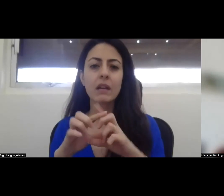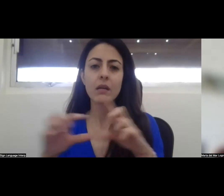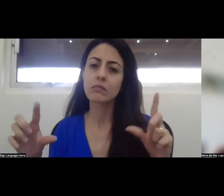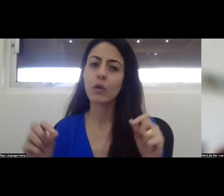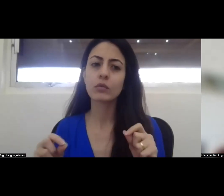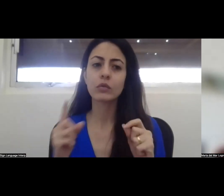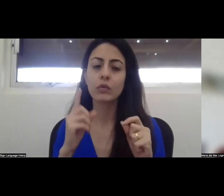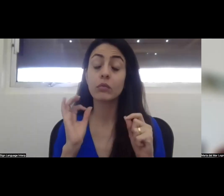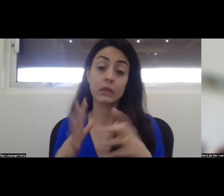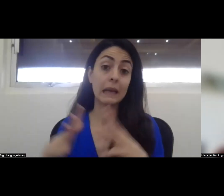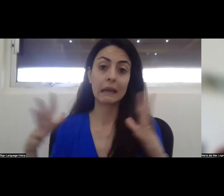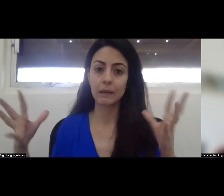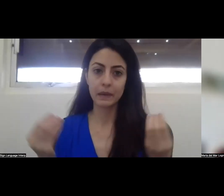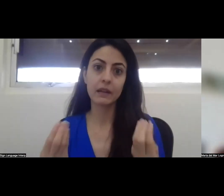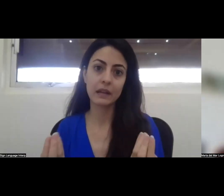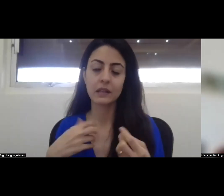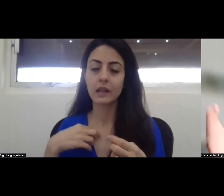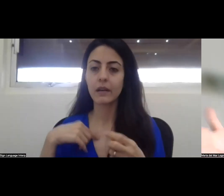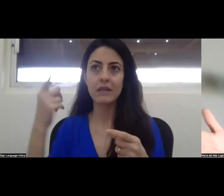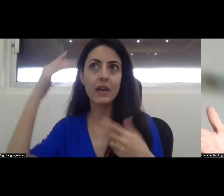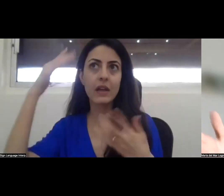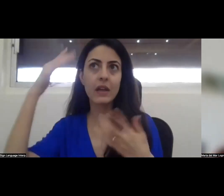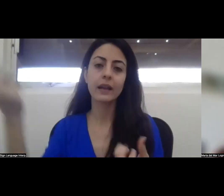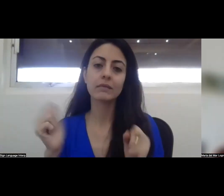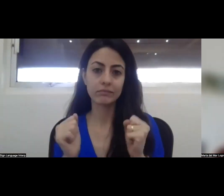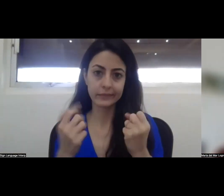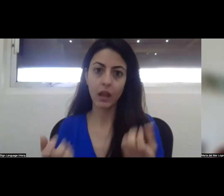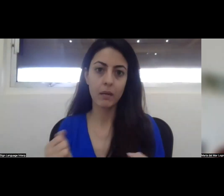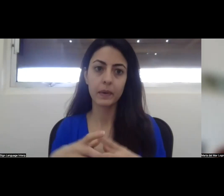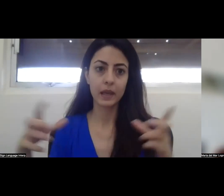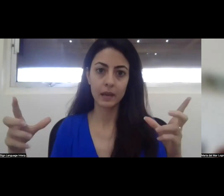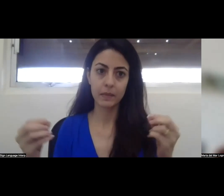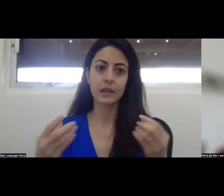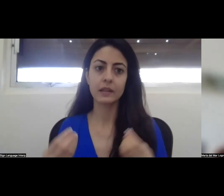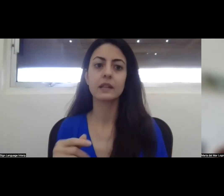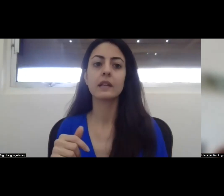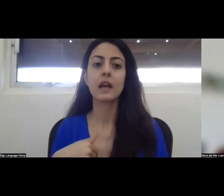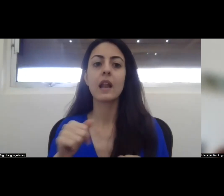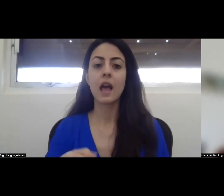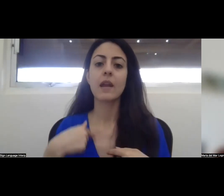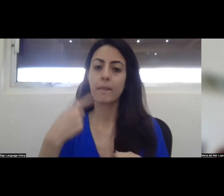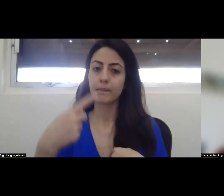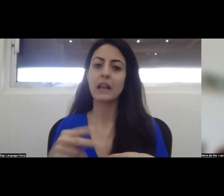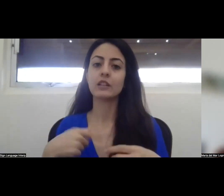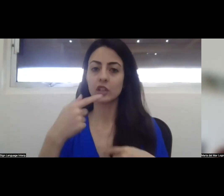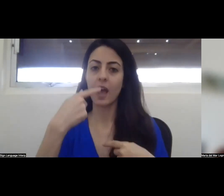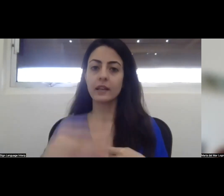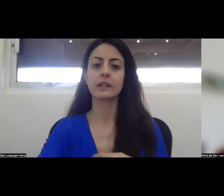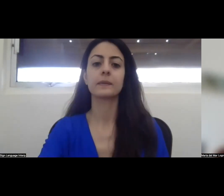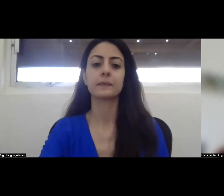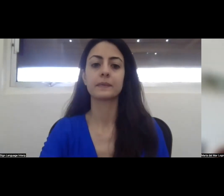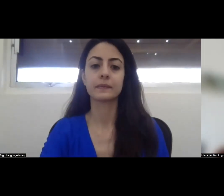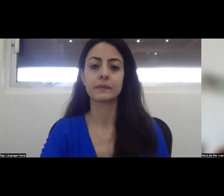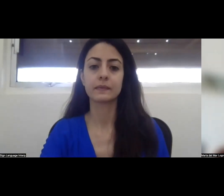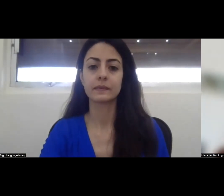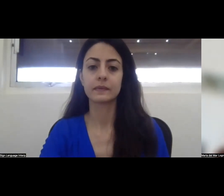can even start to imagine. So now I will be the one presenting. Let me just share